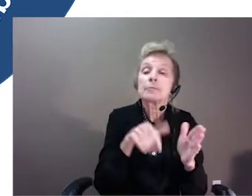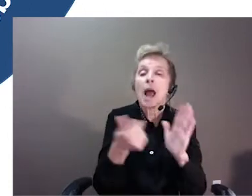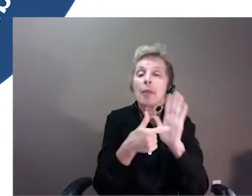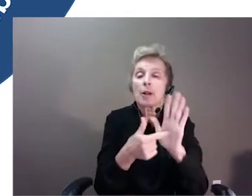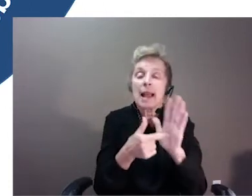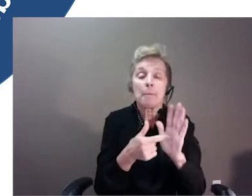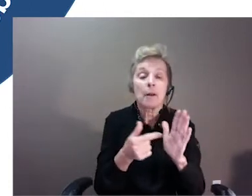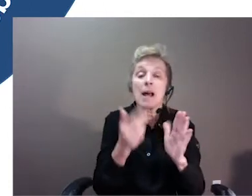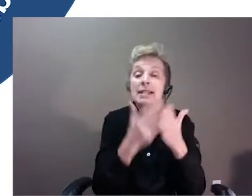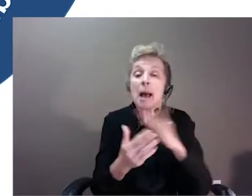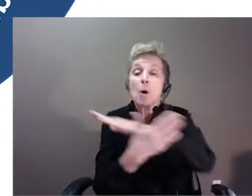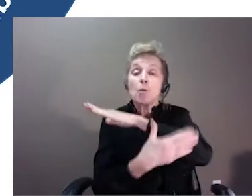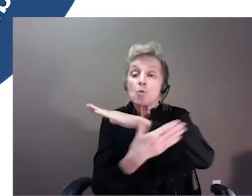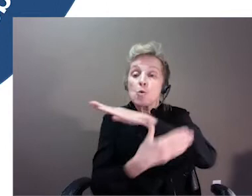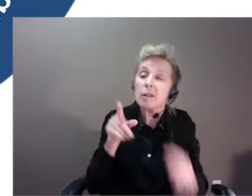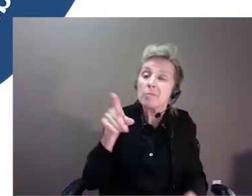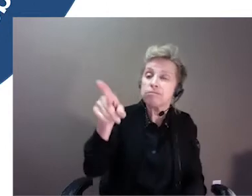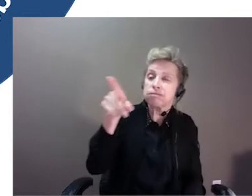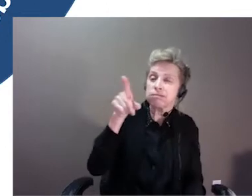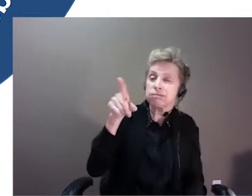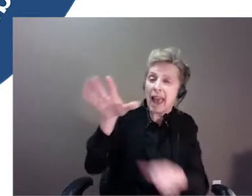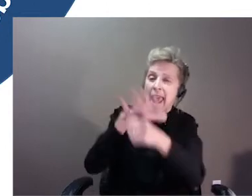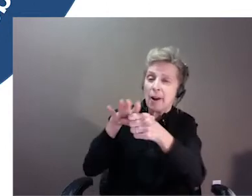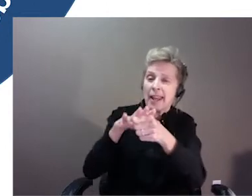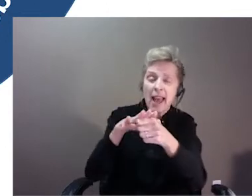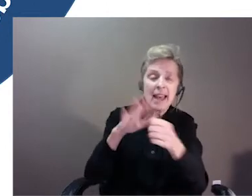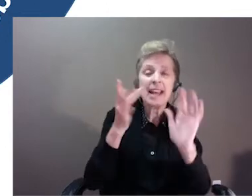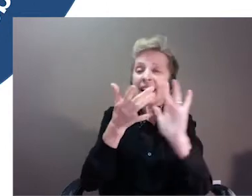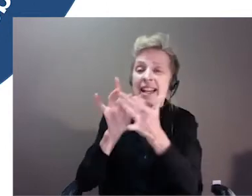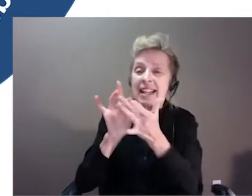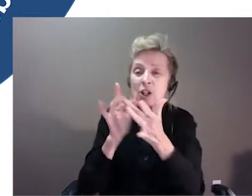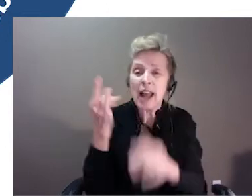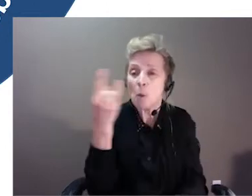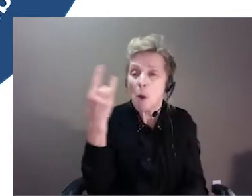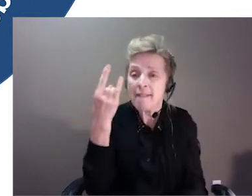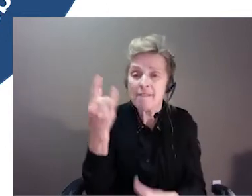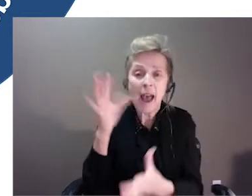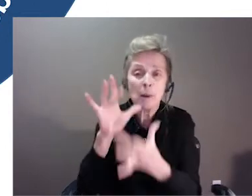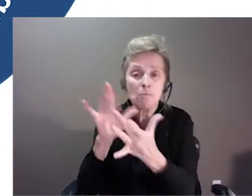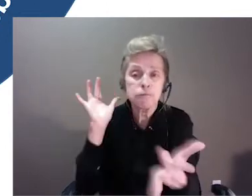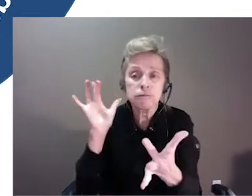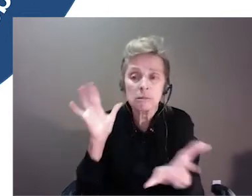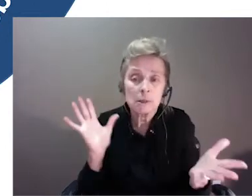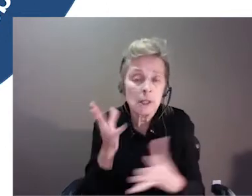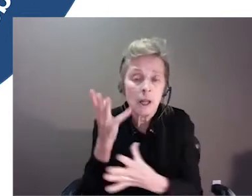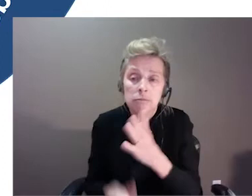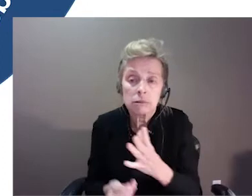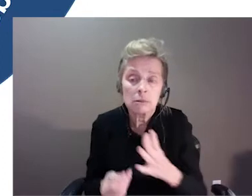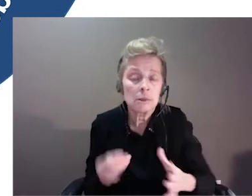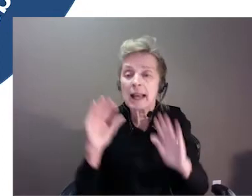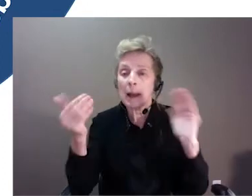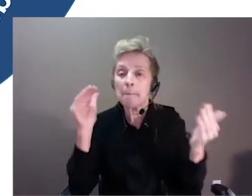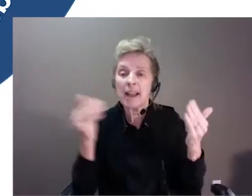internet in some rural or remote areas, which results in a deeper divide and migration of young workers to urban